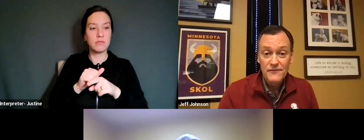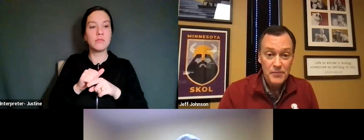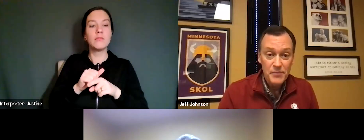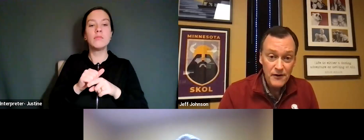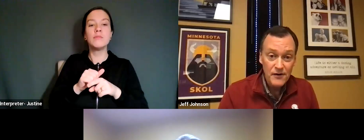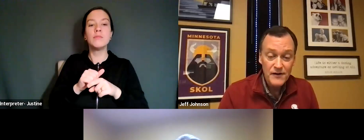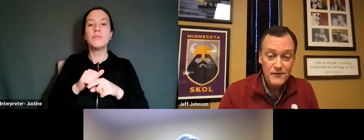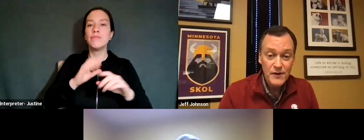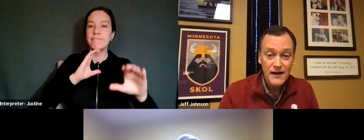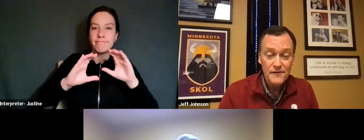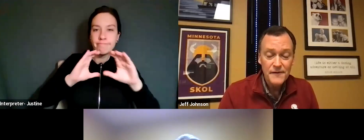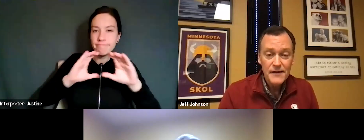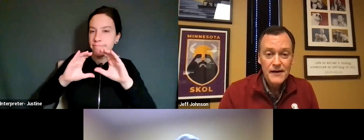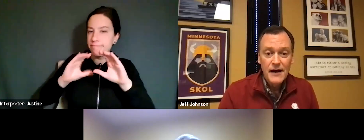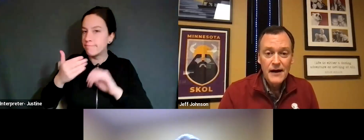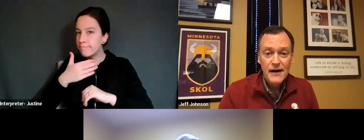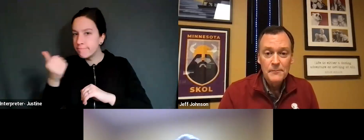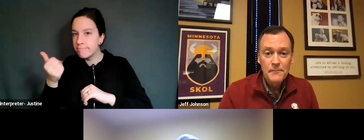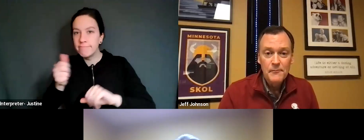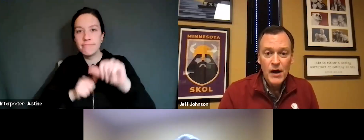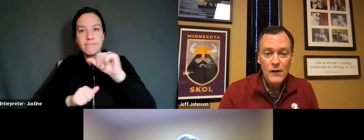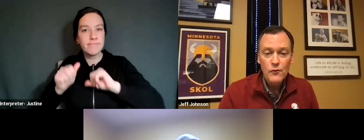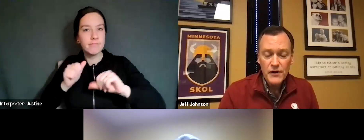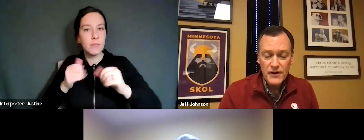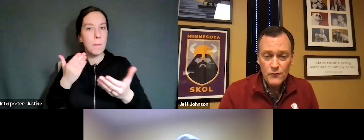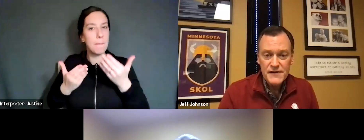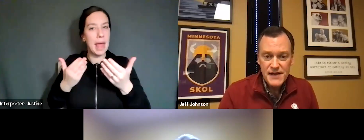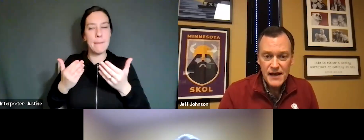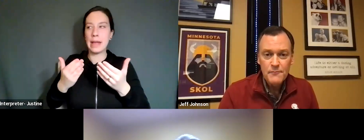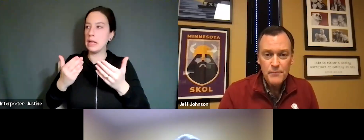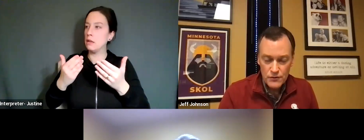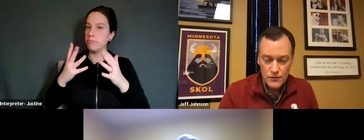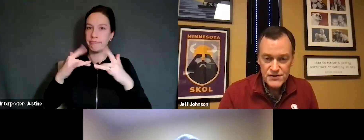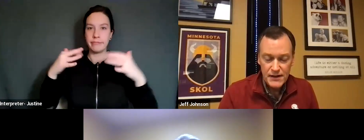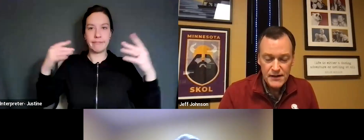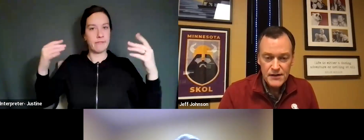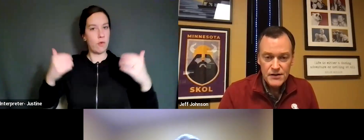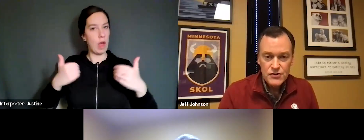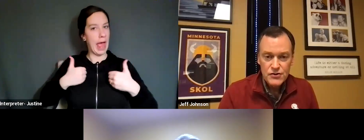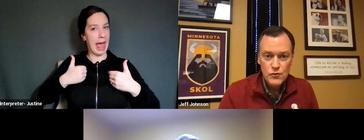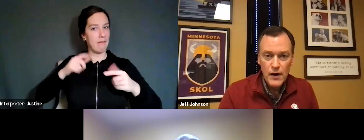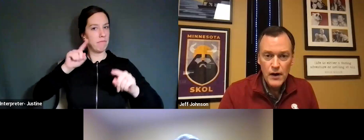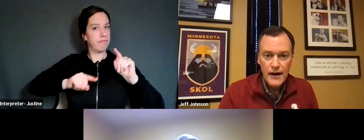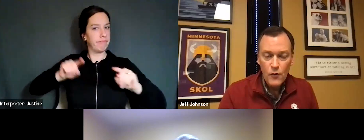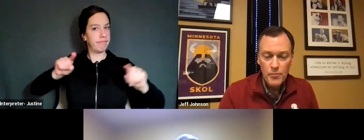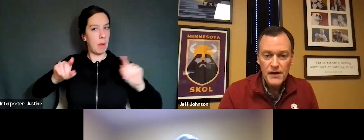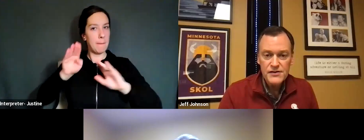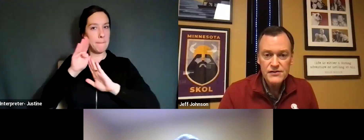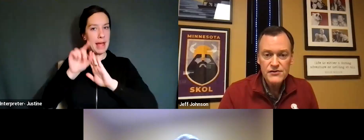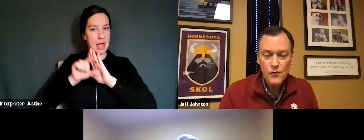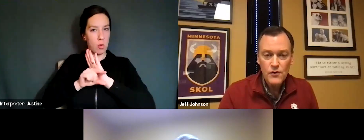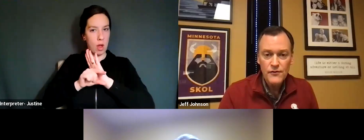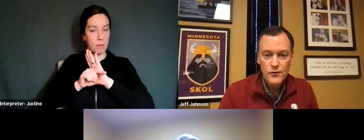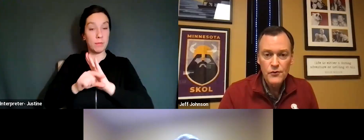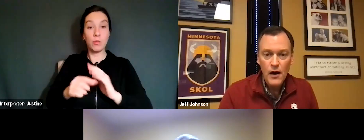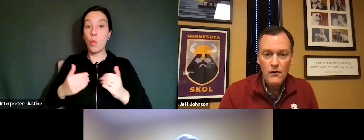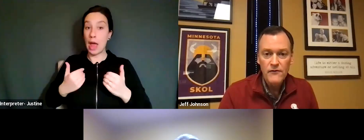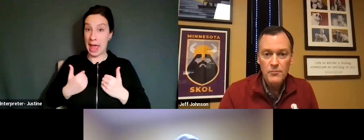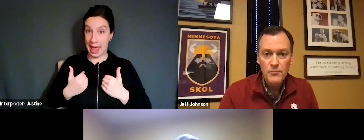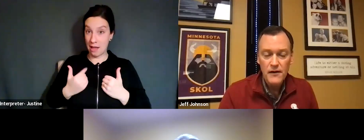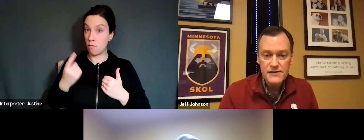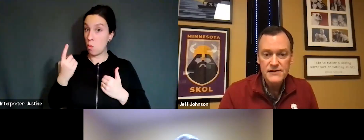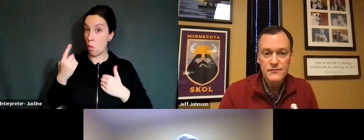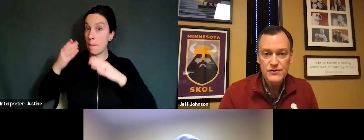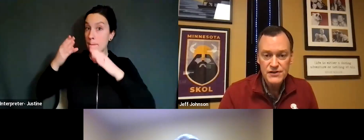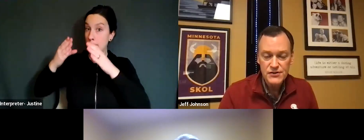maybe have a different background than we have. And we're working with the same person to help us sort through all